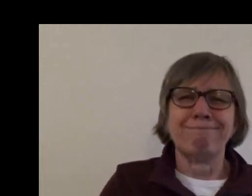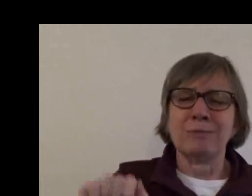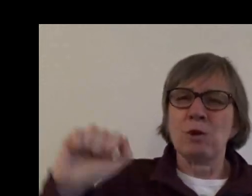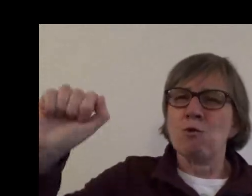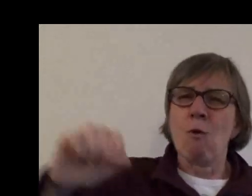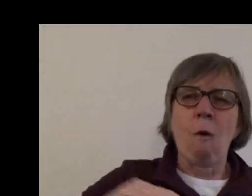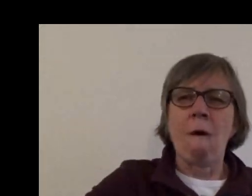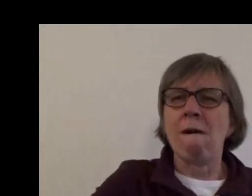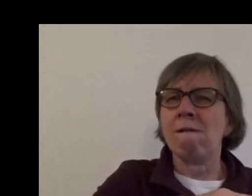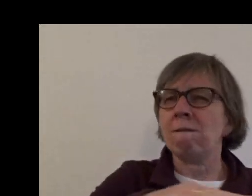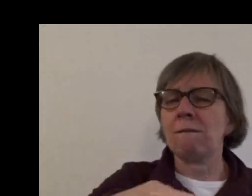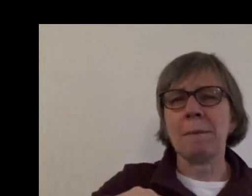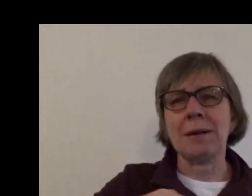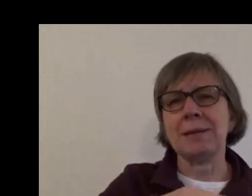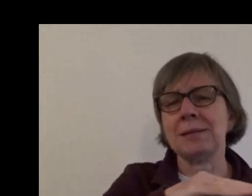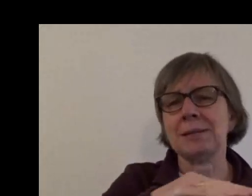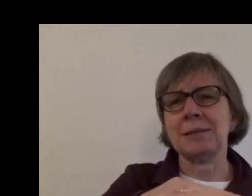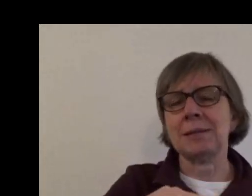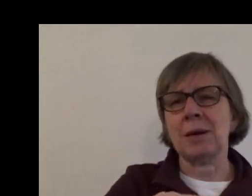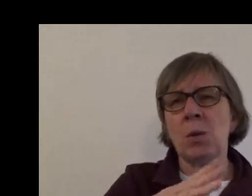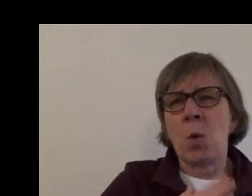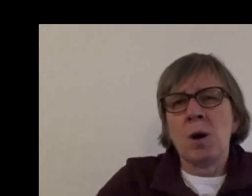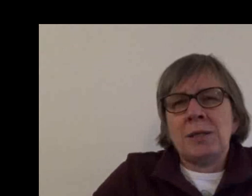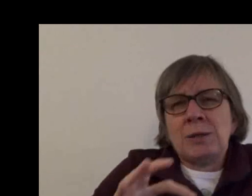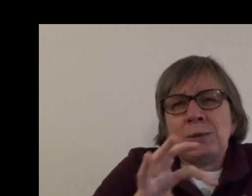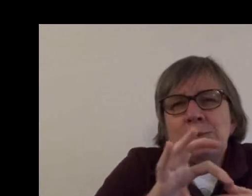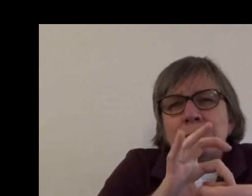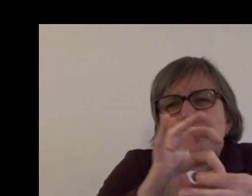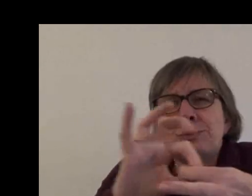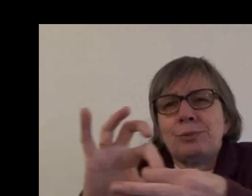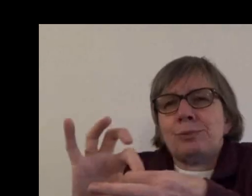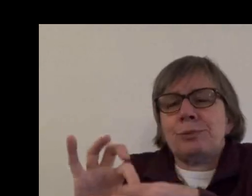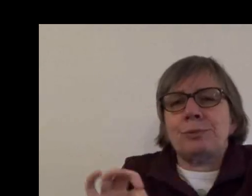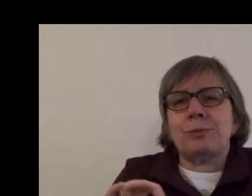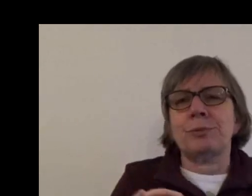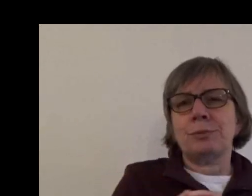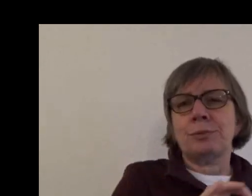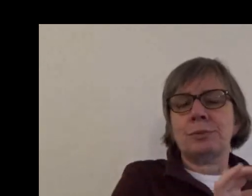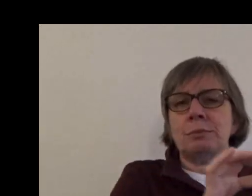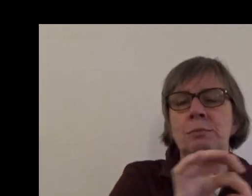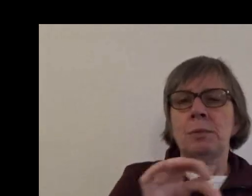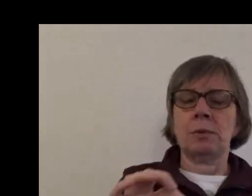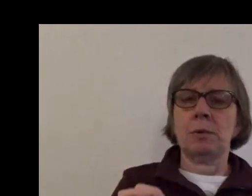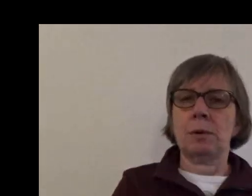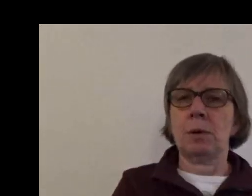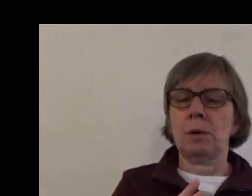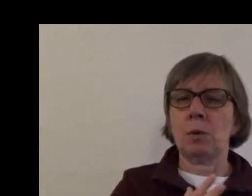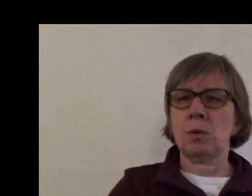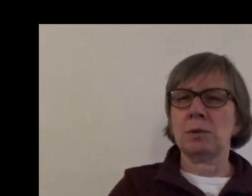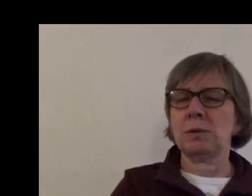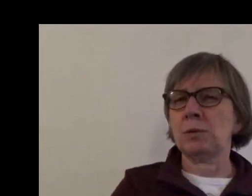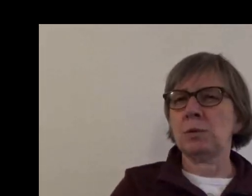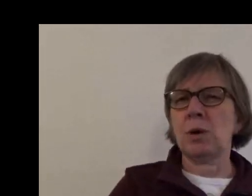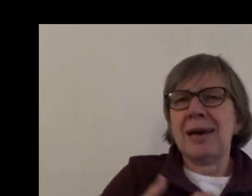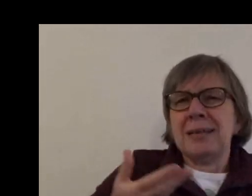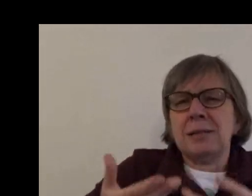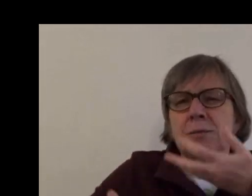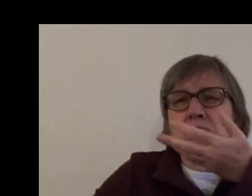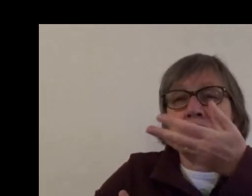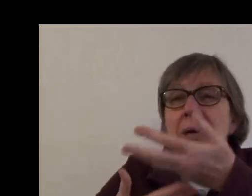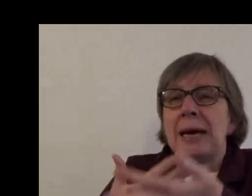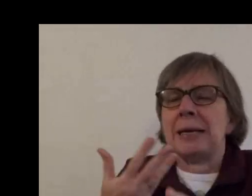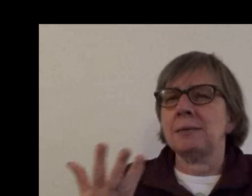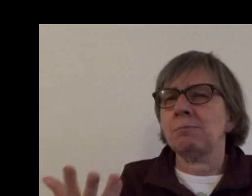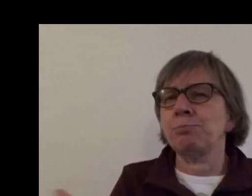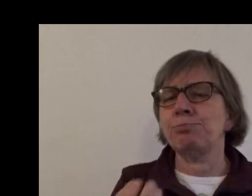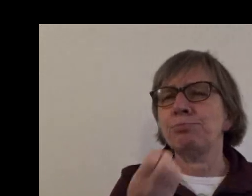family here. And Lord, as your family, we want to be knit together, but we also want to really express the beauty,